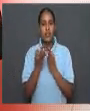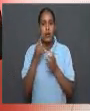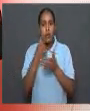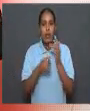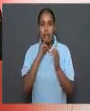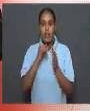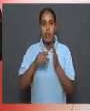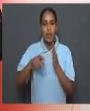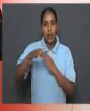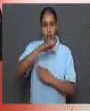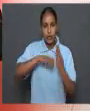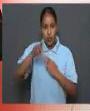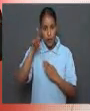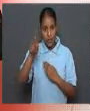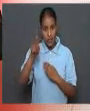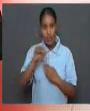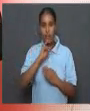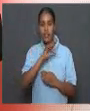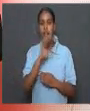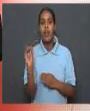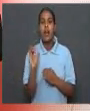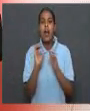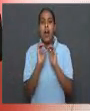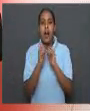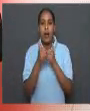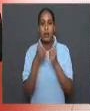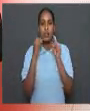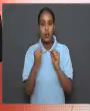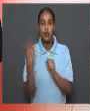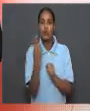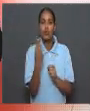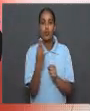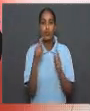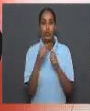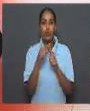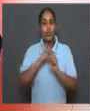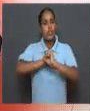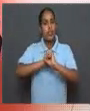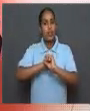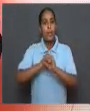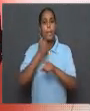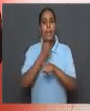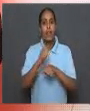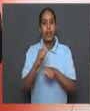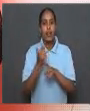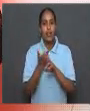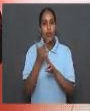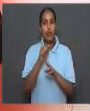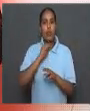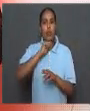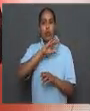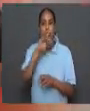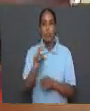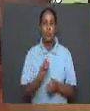what electroplating is and how it can be used to prevent metal from